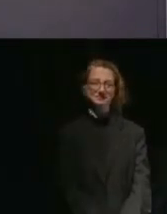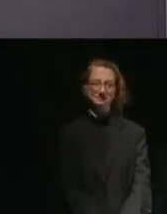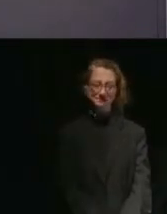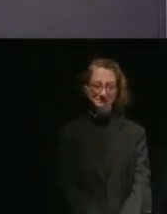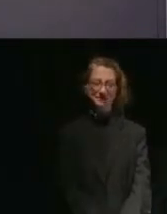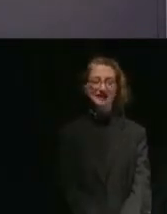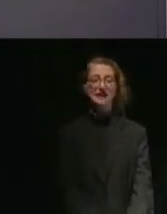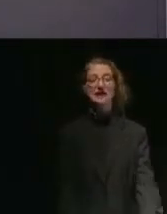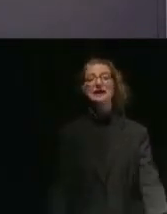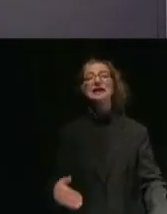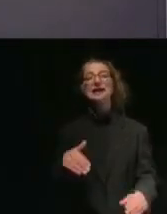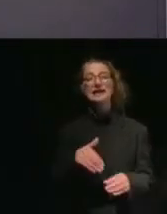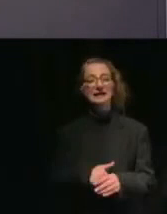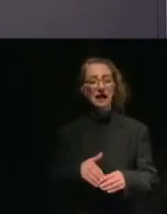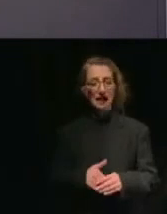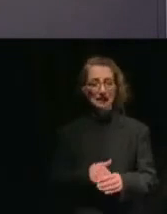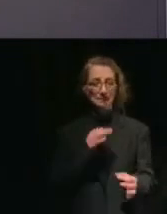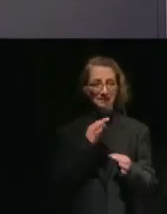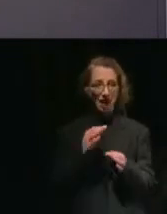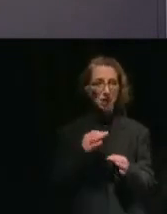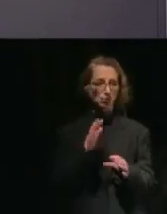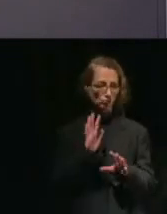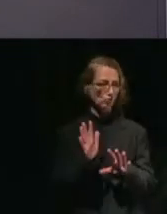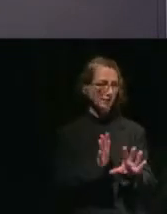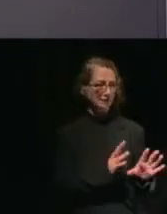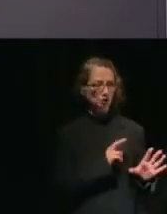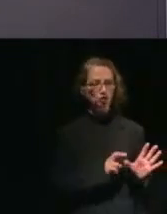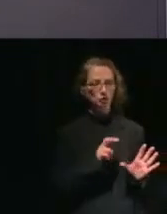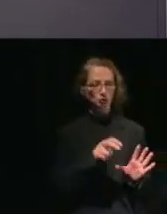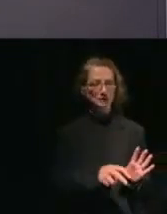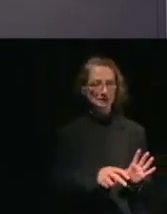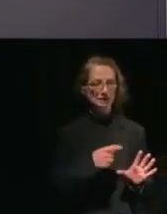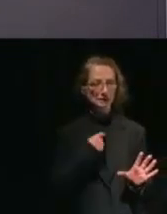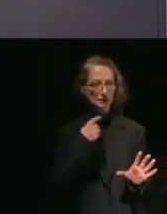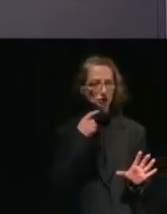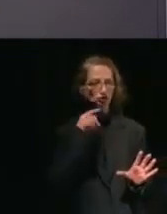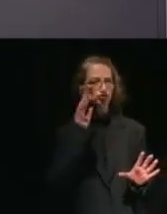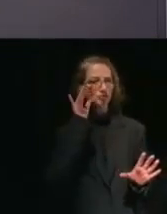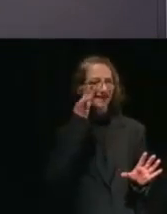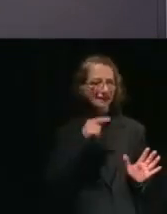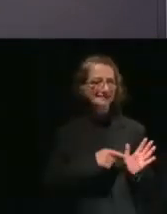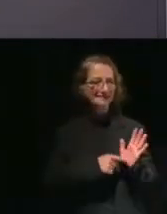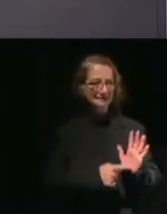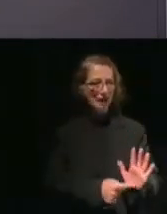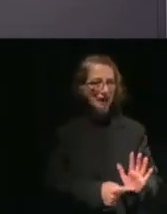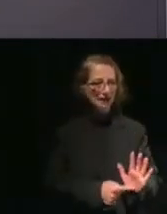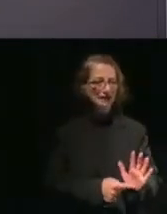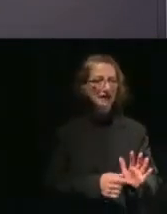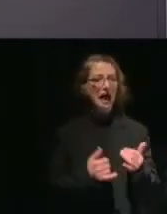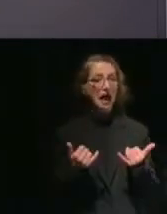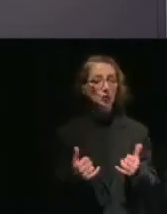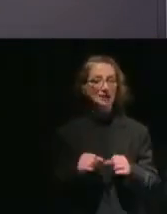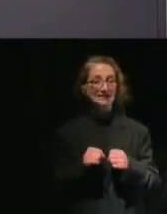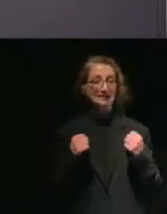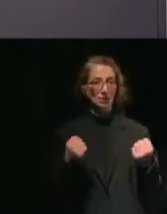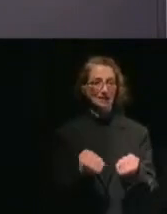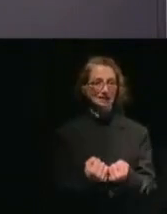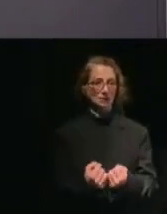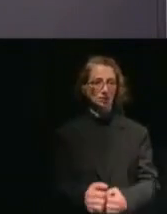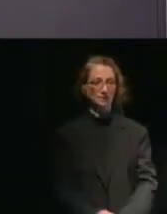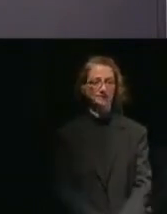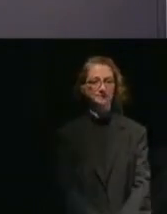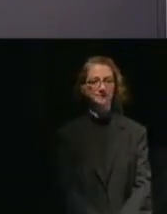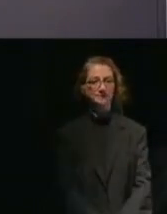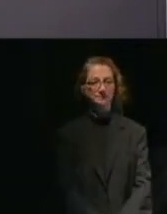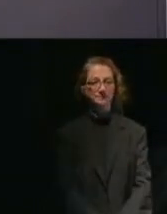Die Befragungsinhalte, ich würde jetzt einmal kurz überspringen, denn ich zeige gleich, wie wir... I'll show you briefly how we managed